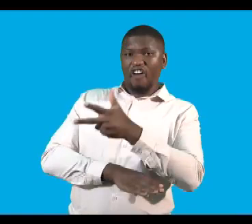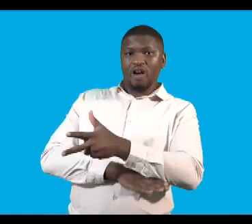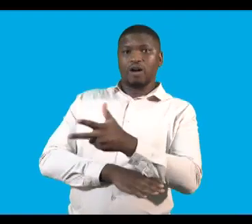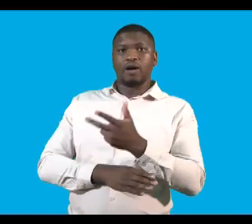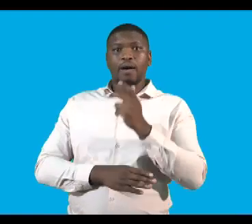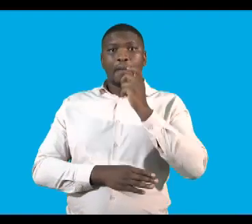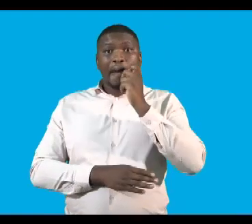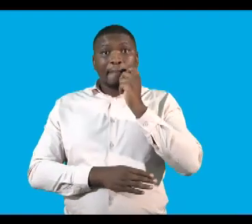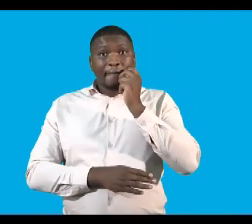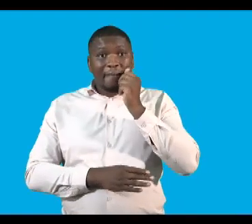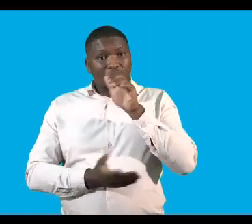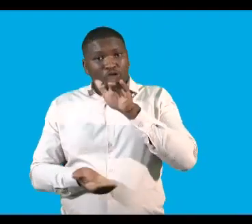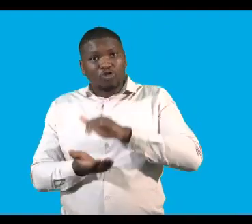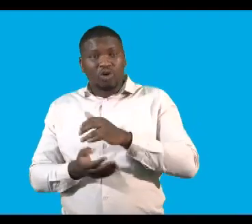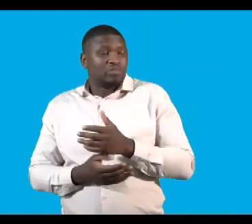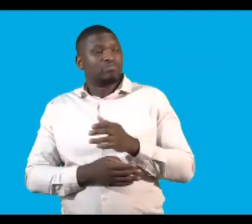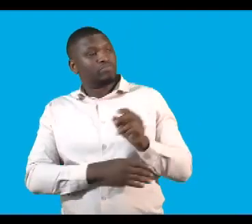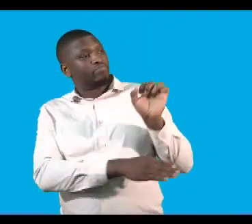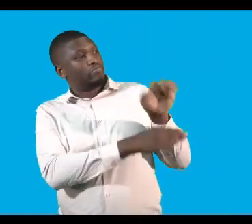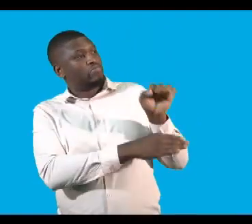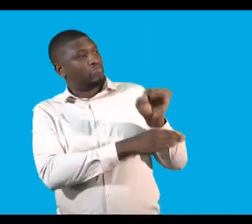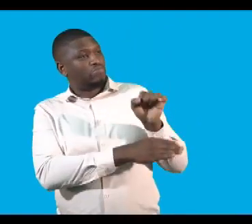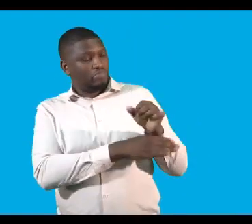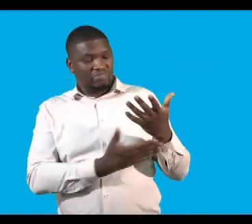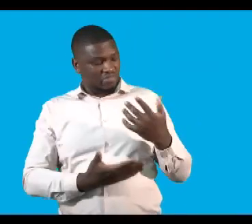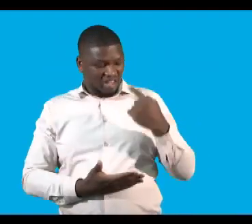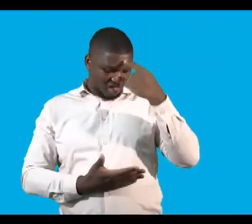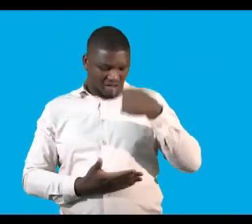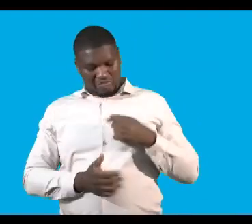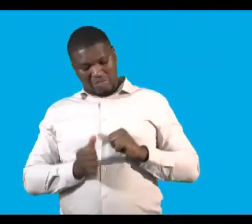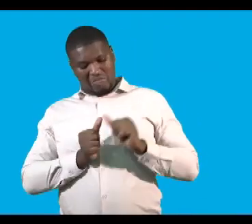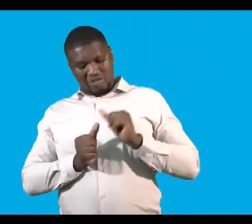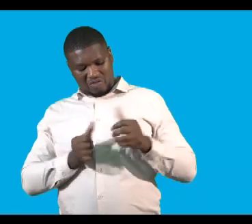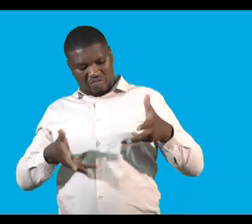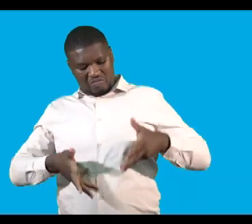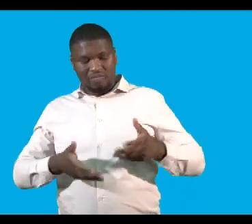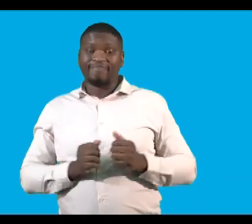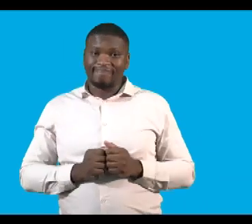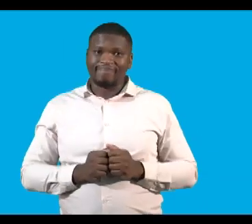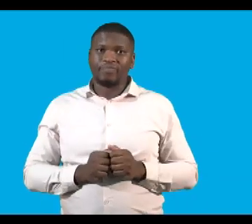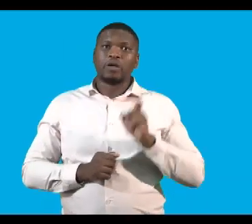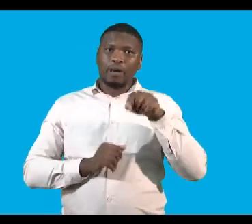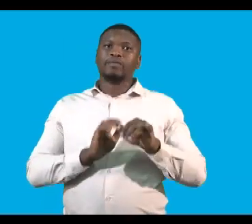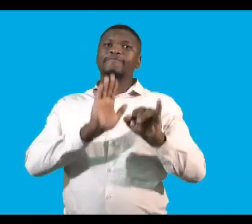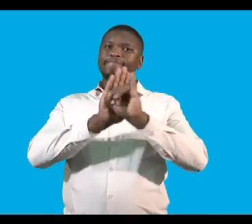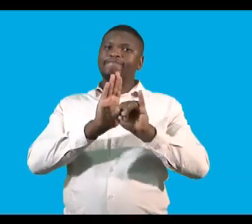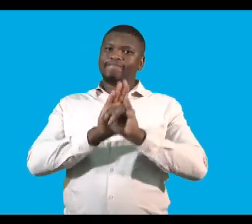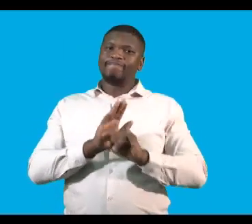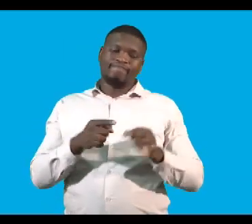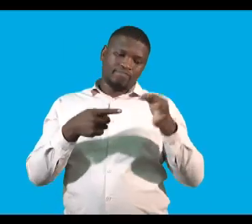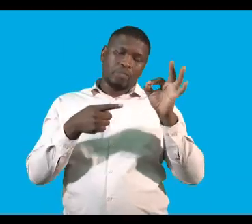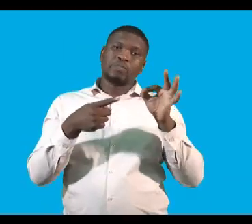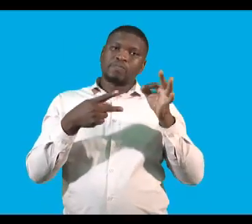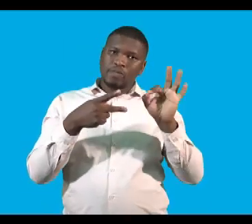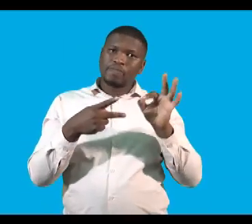derisive. He still thinks that he is better than everyone else. So here, 1 mark for the identification of the technique and